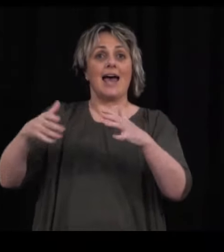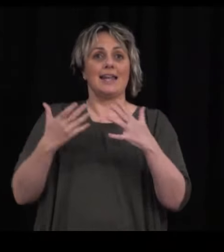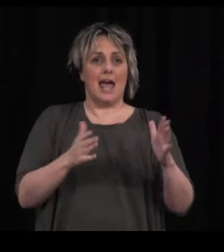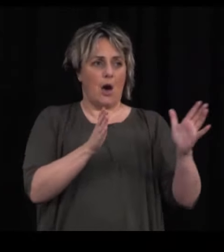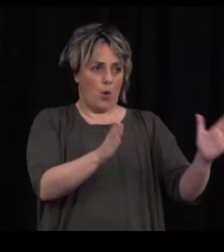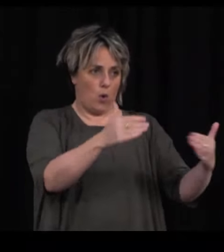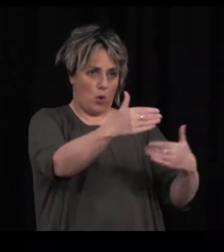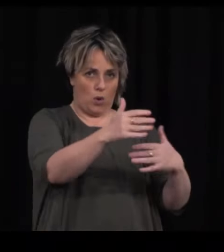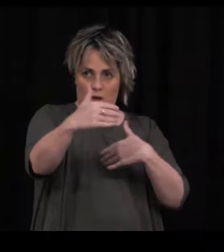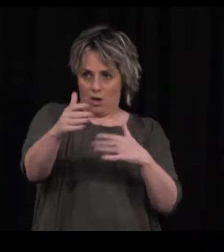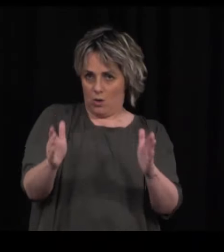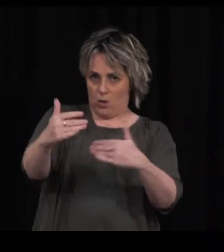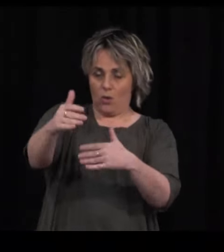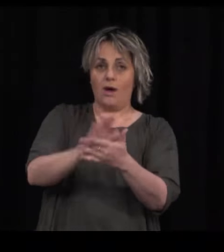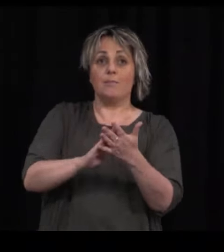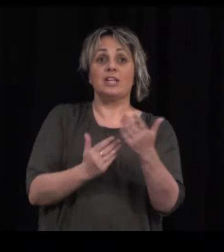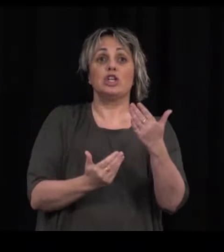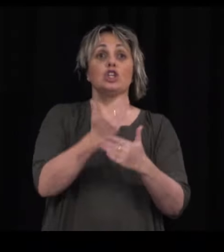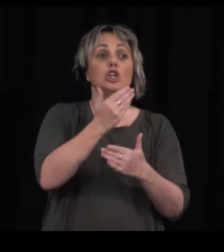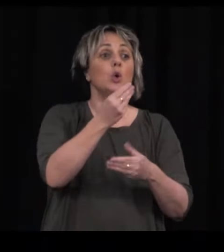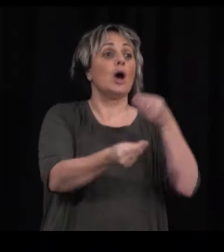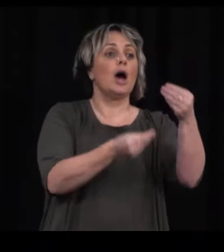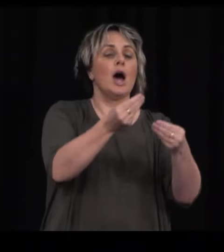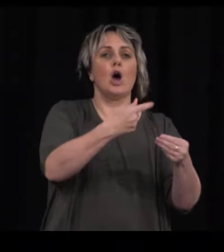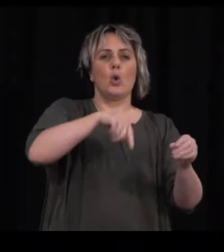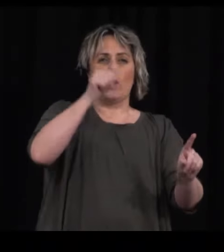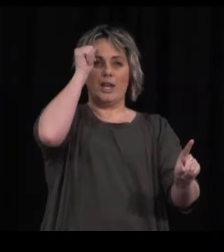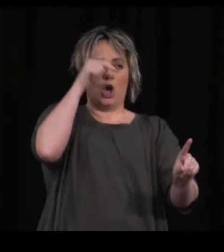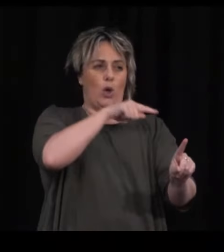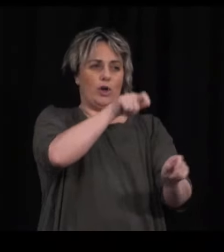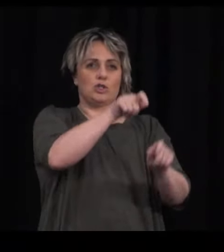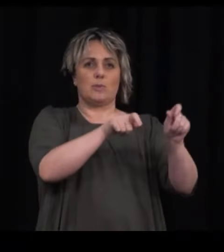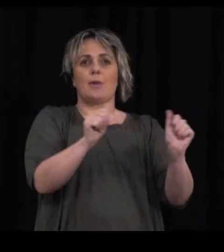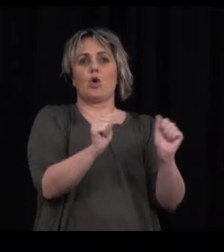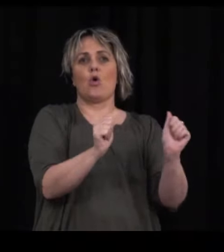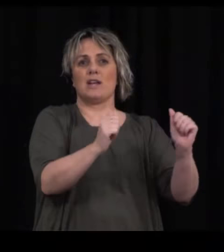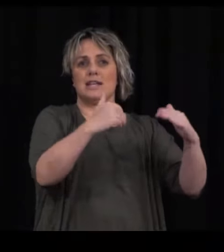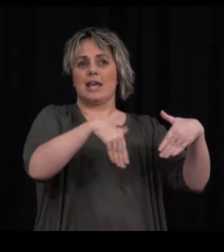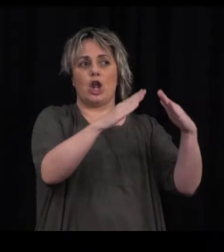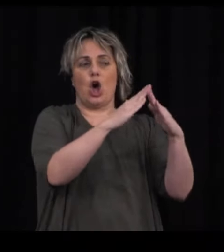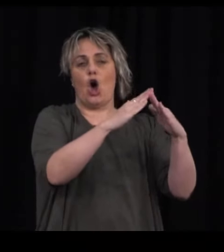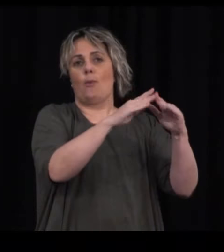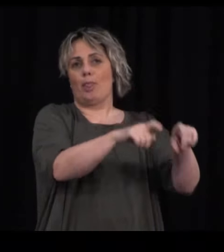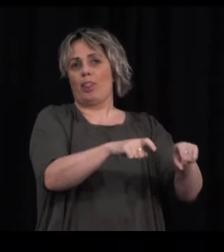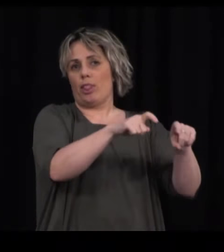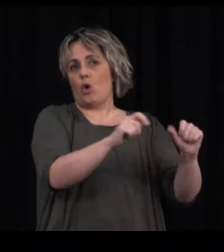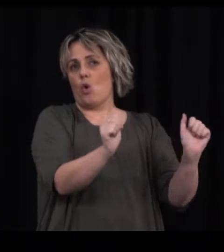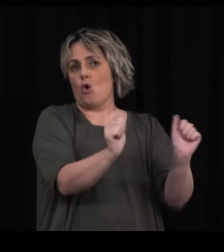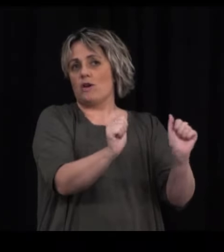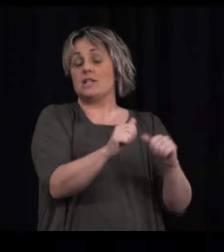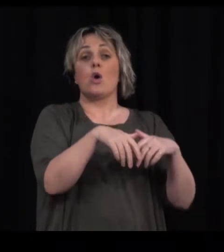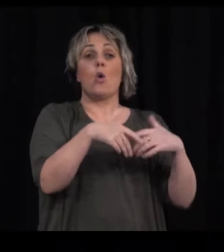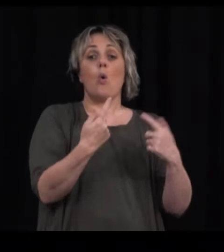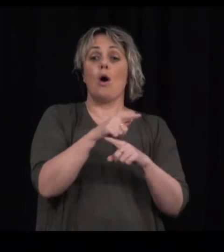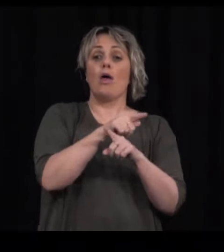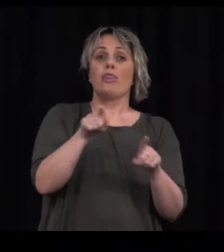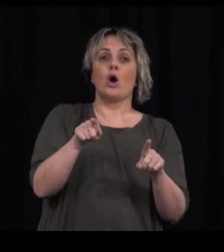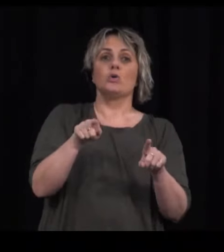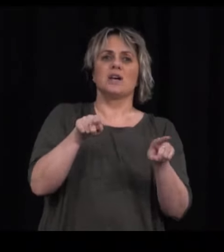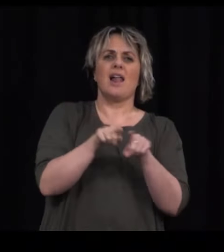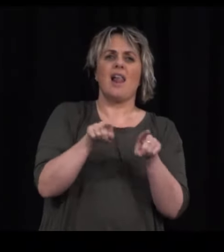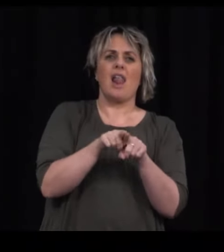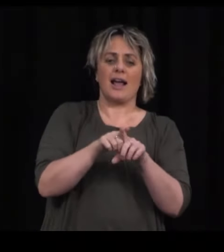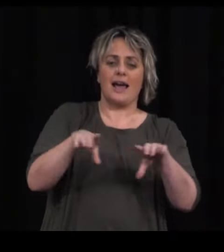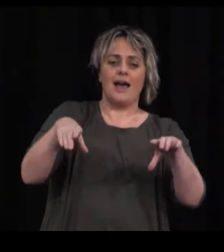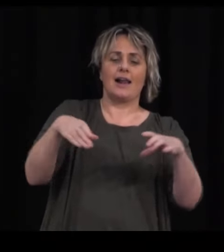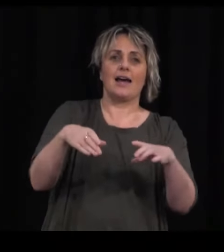That is, any new cases are among known contacts who are already isolating, or clusters are dormant, that is, they